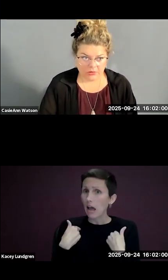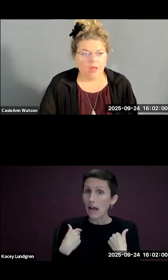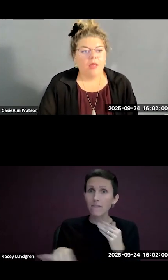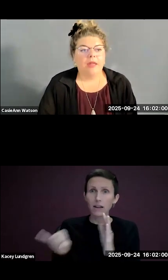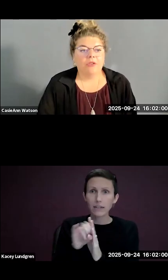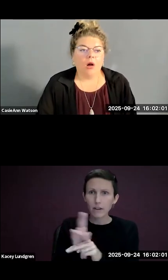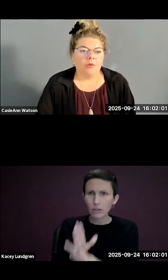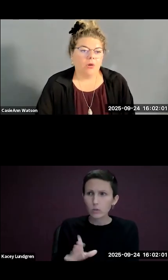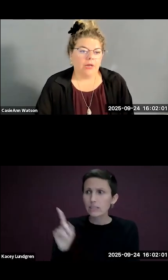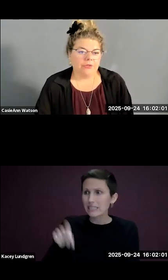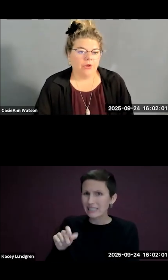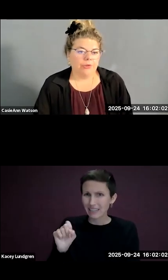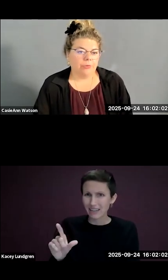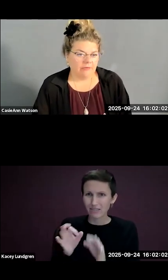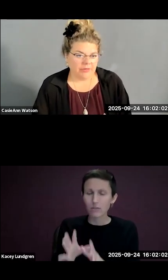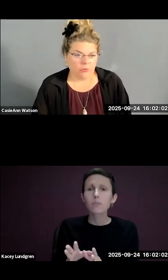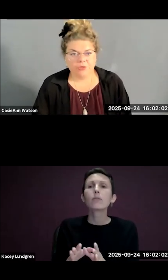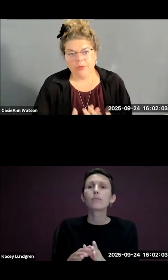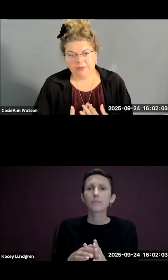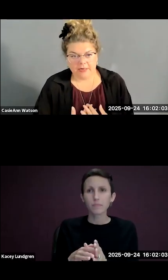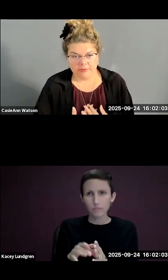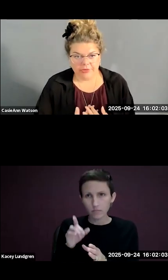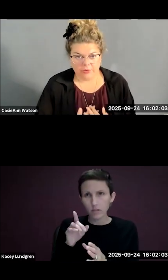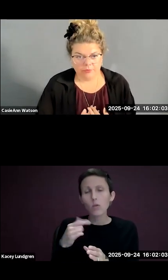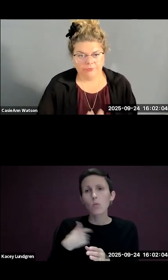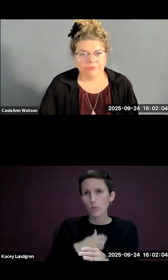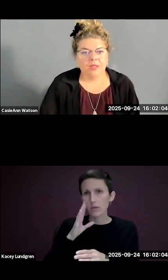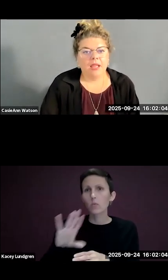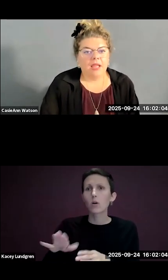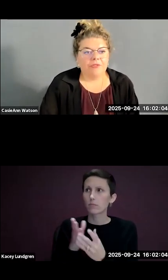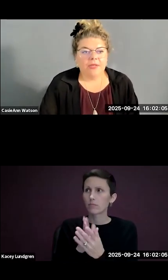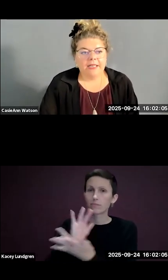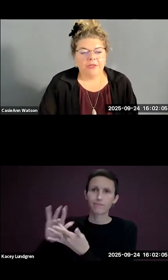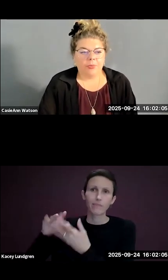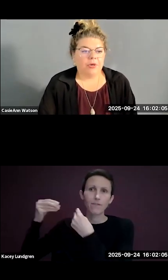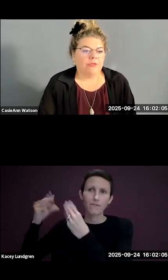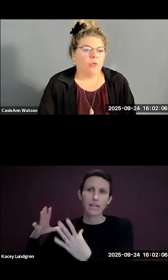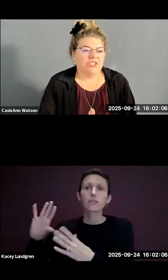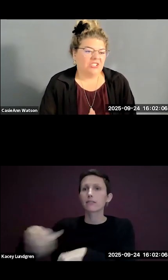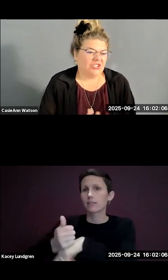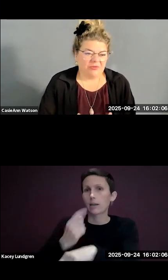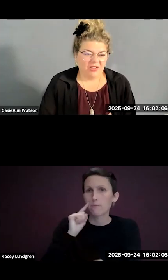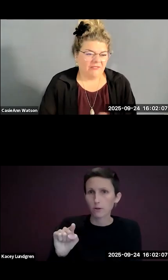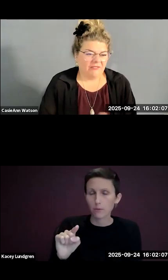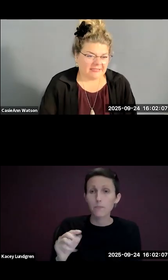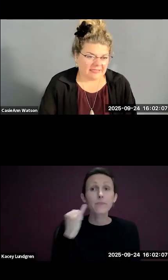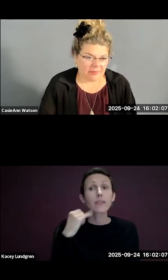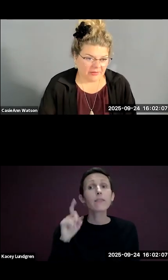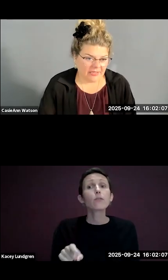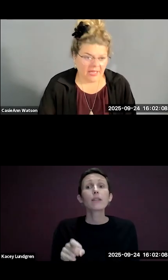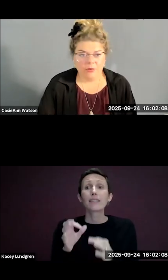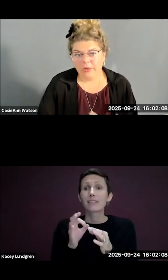ASL user, then you are required to go through a vendor which we will set up for you. If you need an interpreter for just general